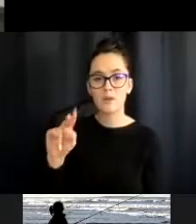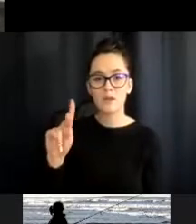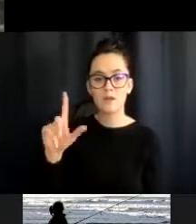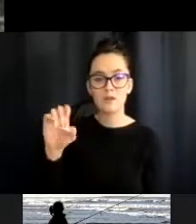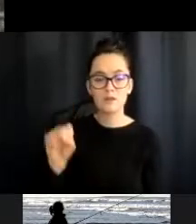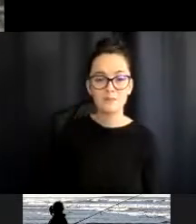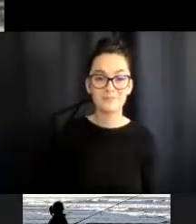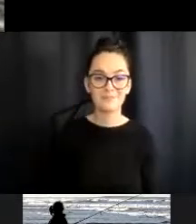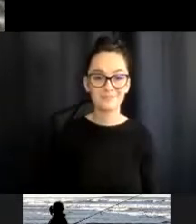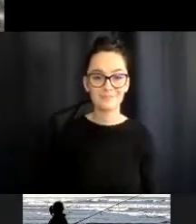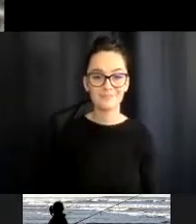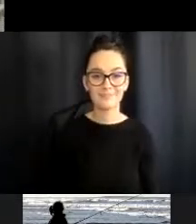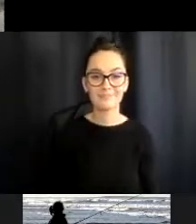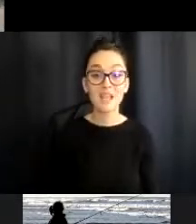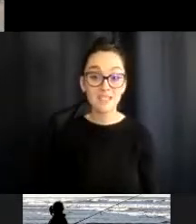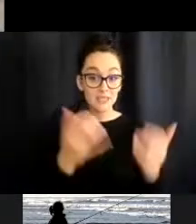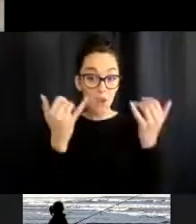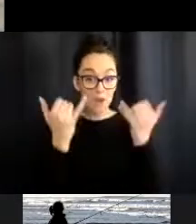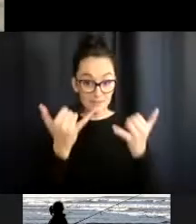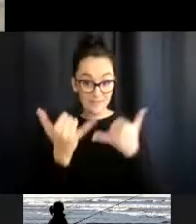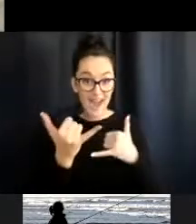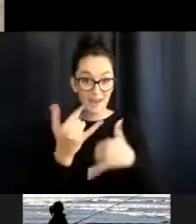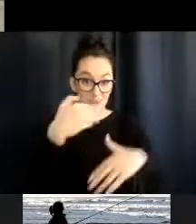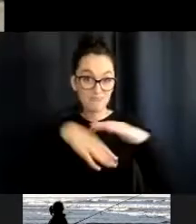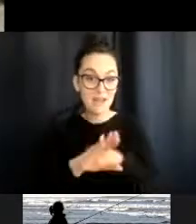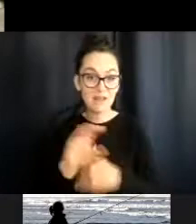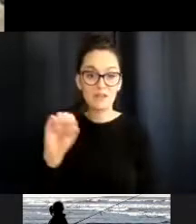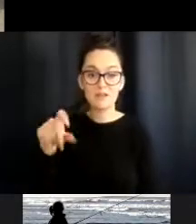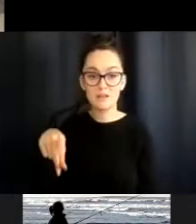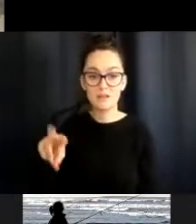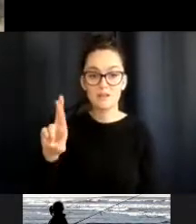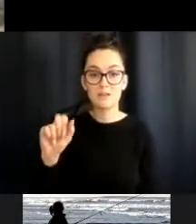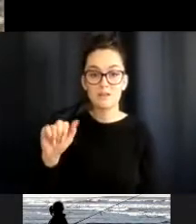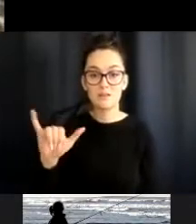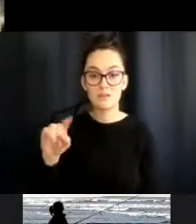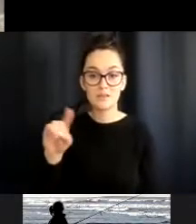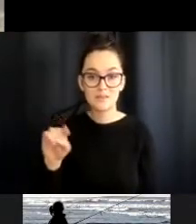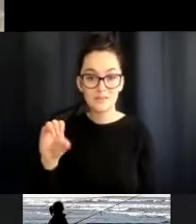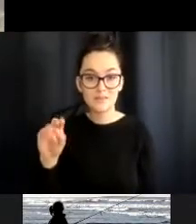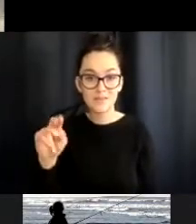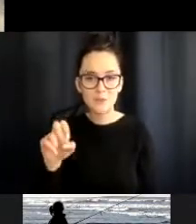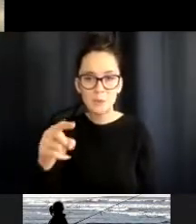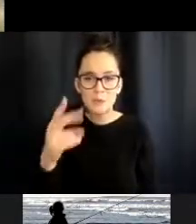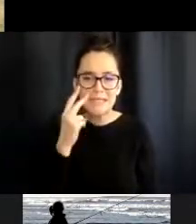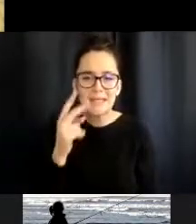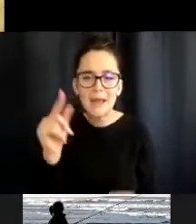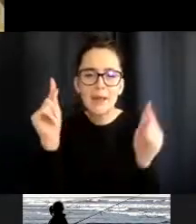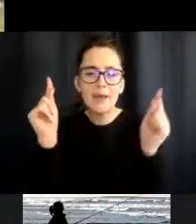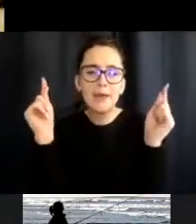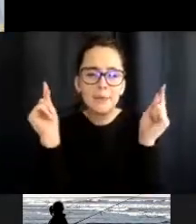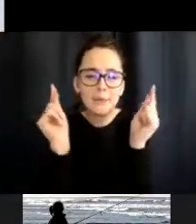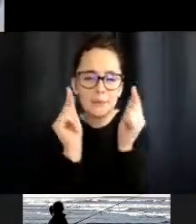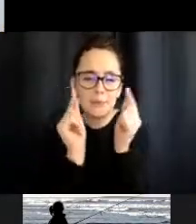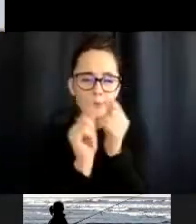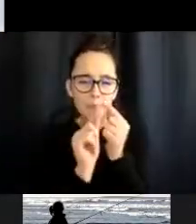We are actually in the spray zone right now. You see these itsy bitsy tiny little snails, they're called